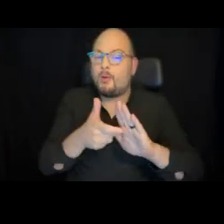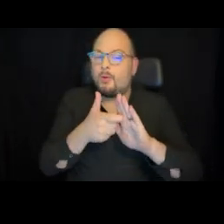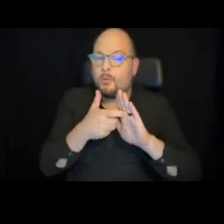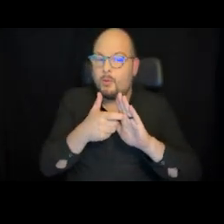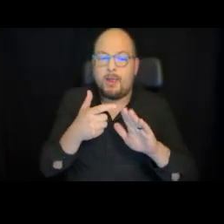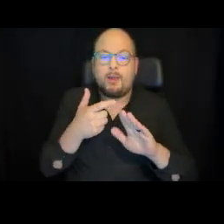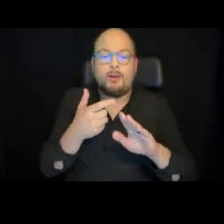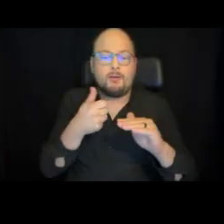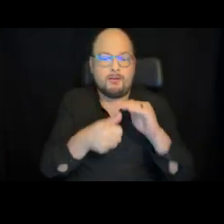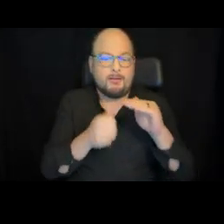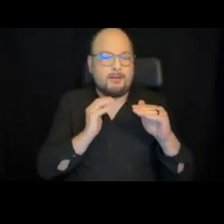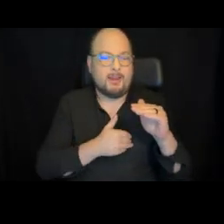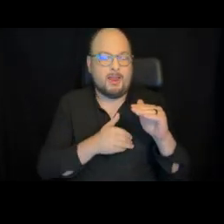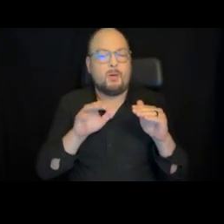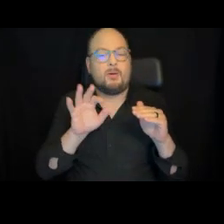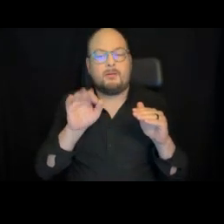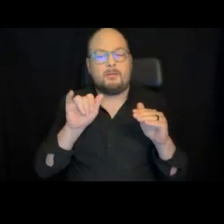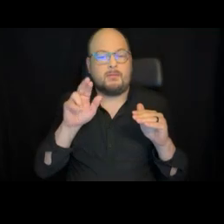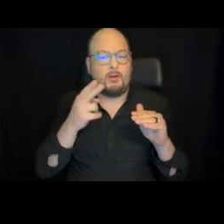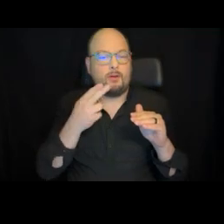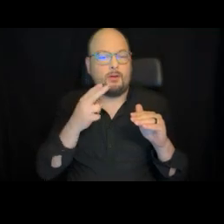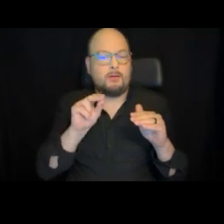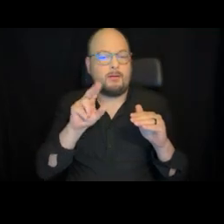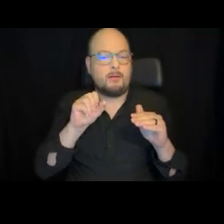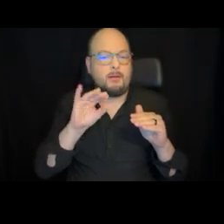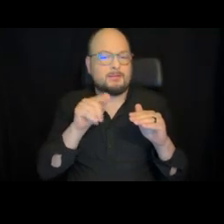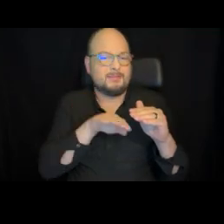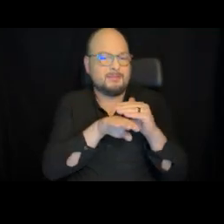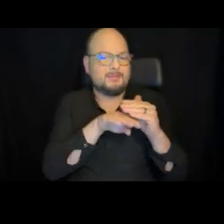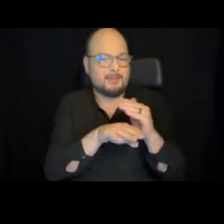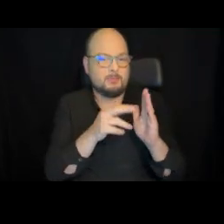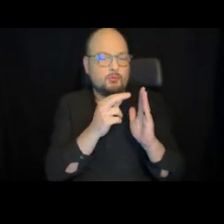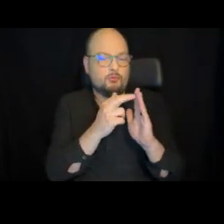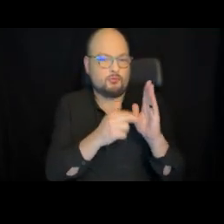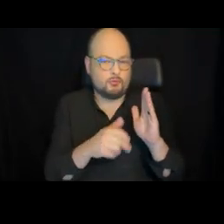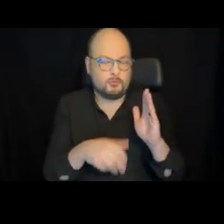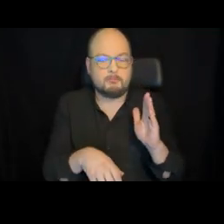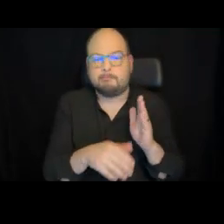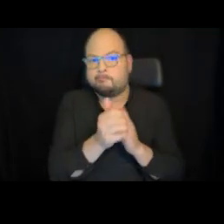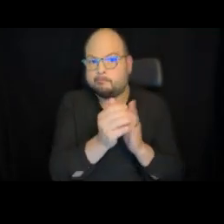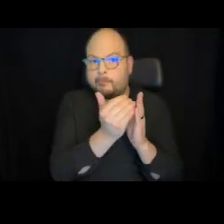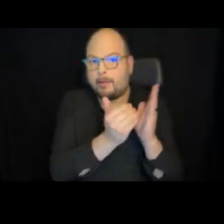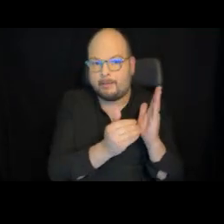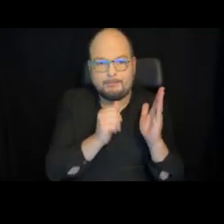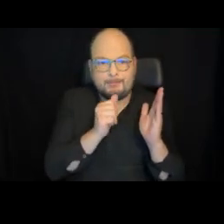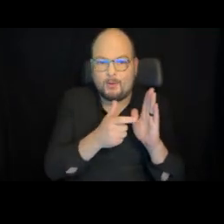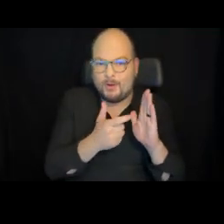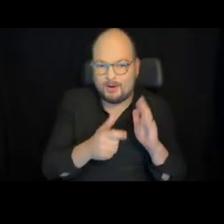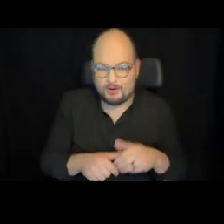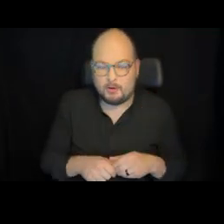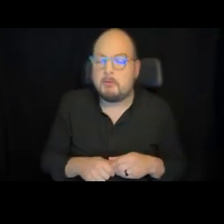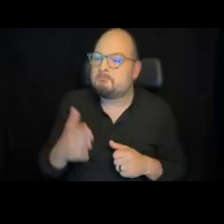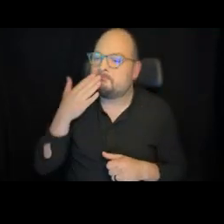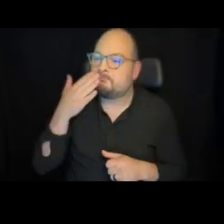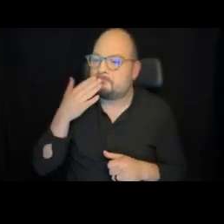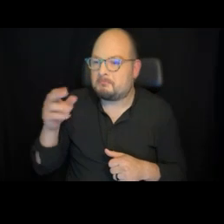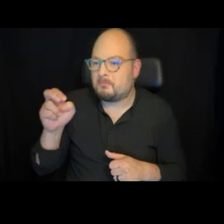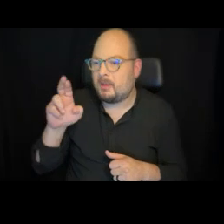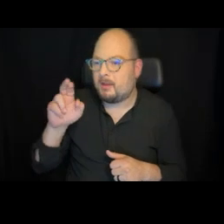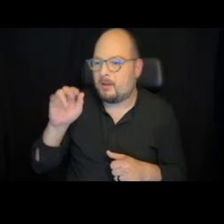Accessibility Guidelines. Right. Thank you so much for that answer, Eric. Our